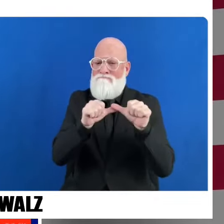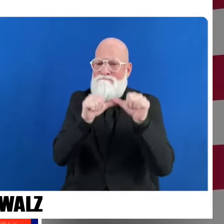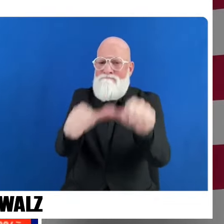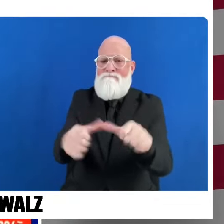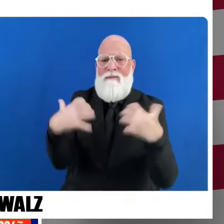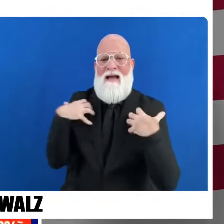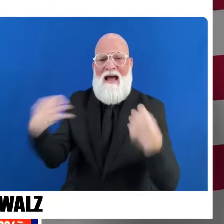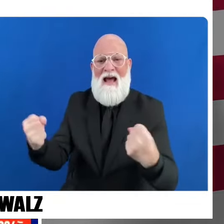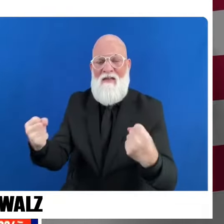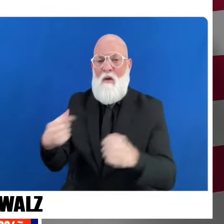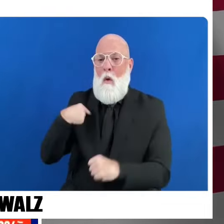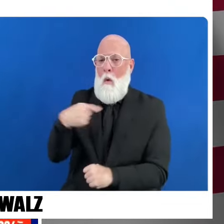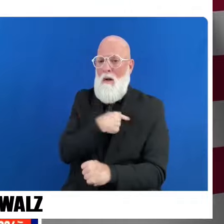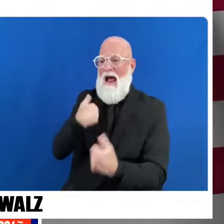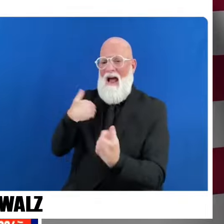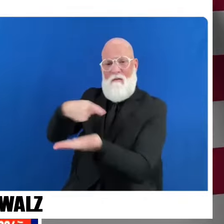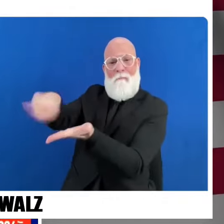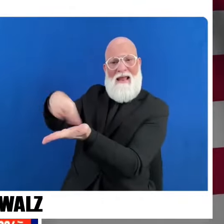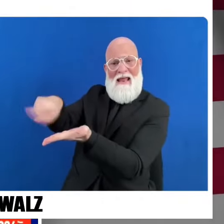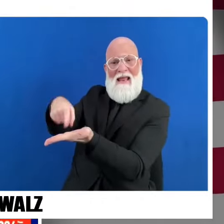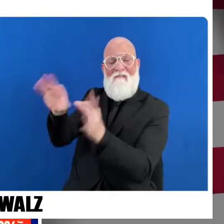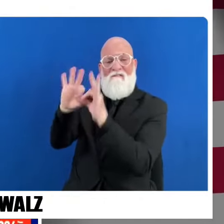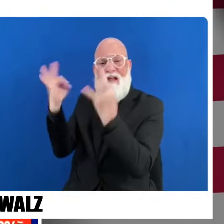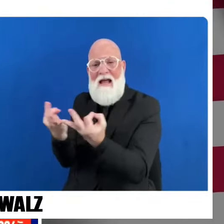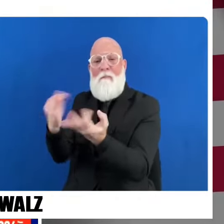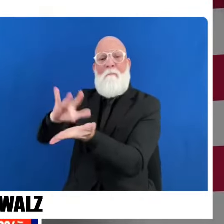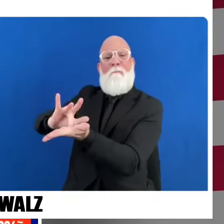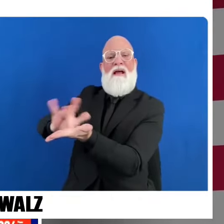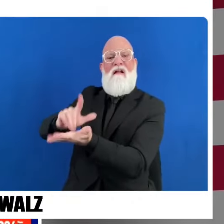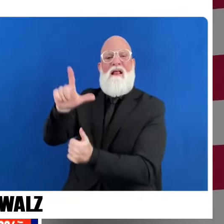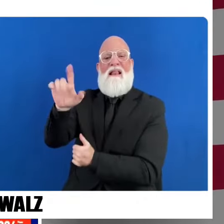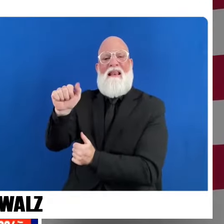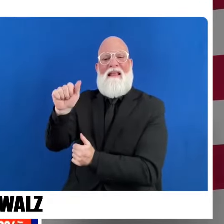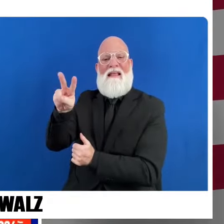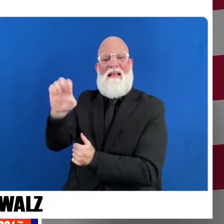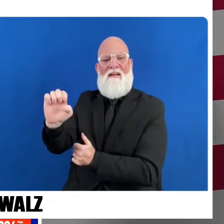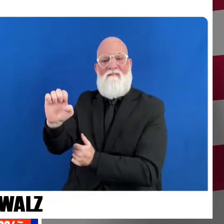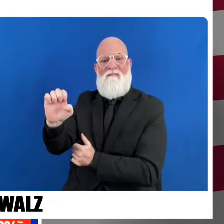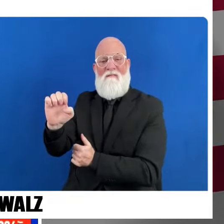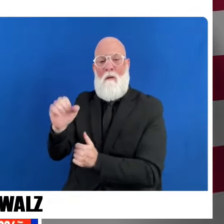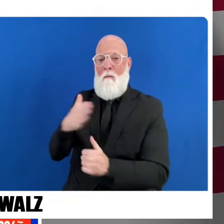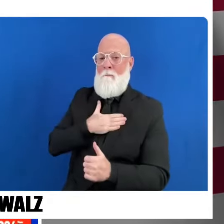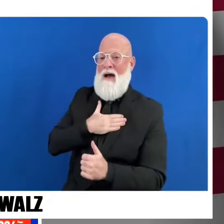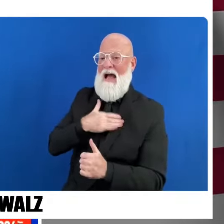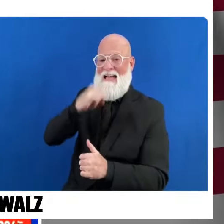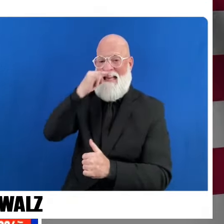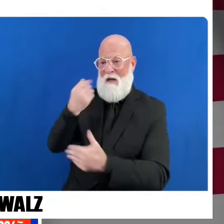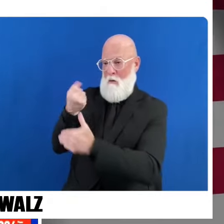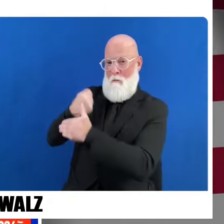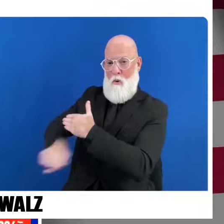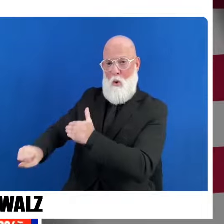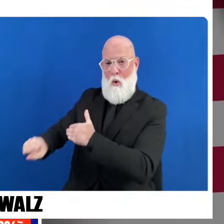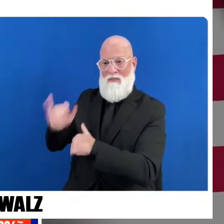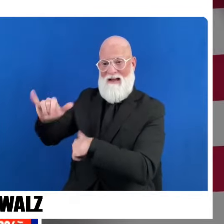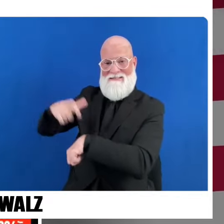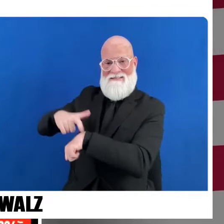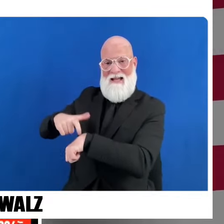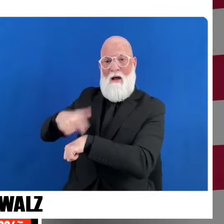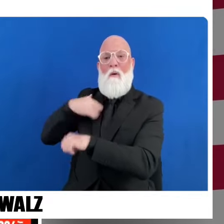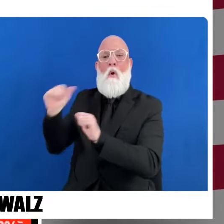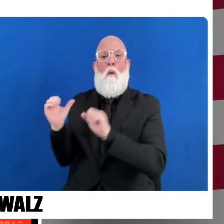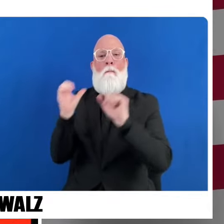child, and I had to go back to work 5 days after my kids were born. This allows you to stay home a certain amount of time. What we know